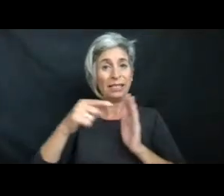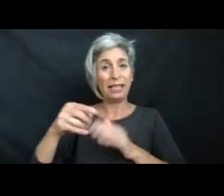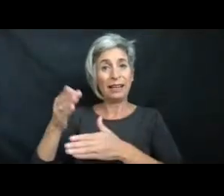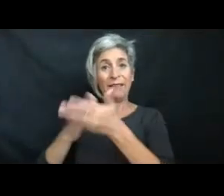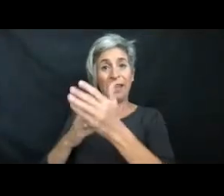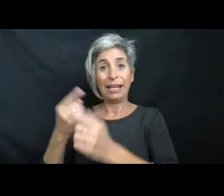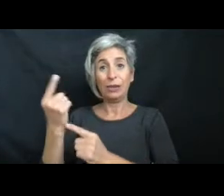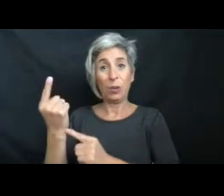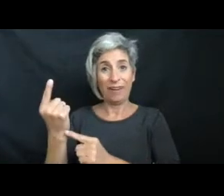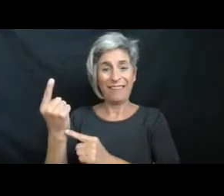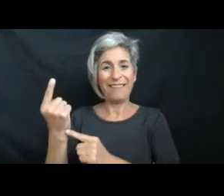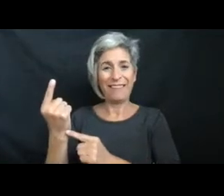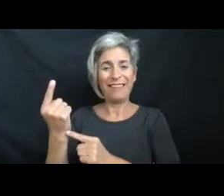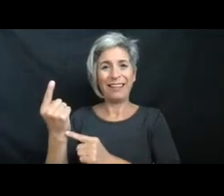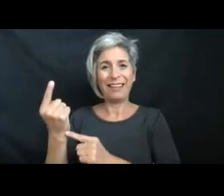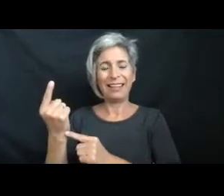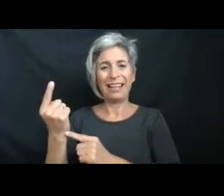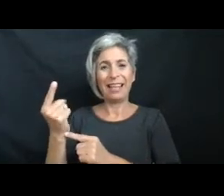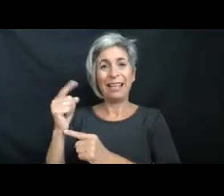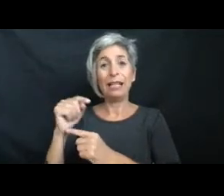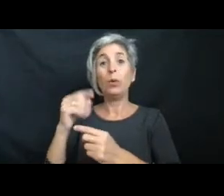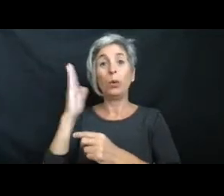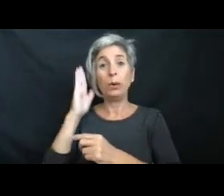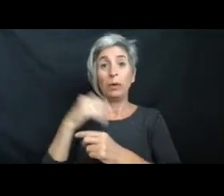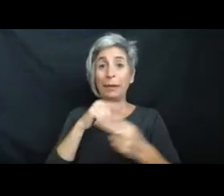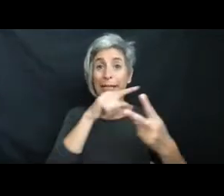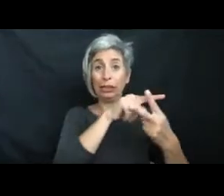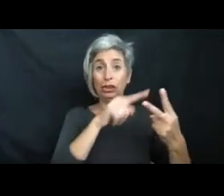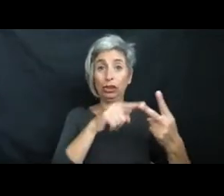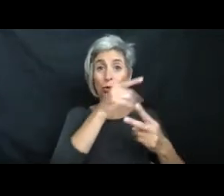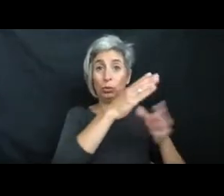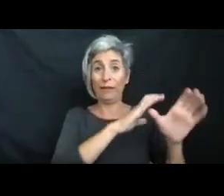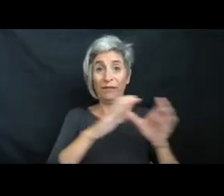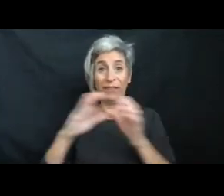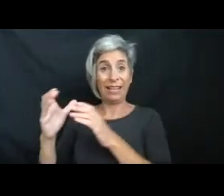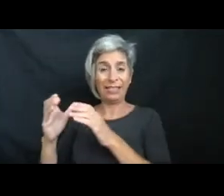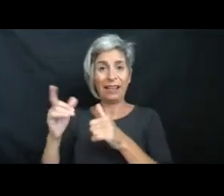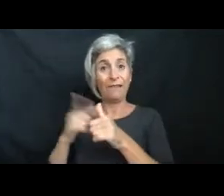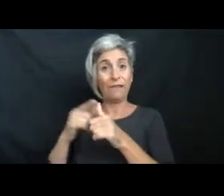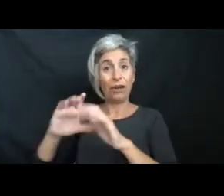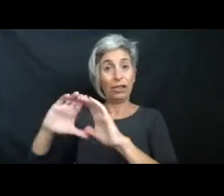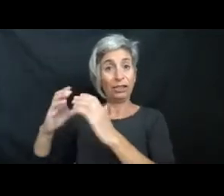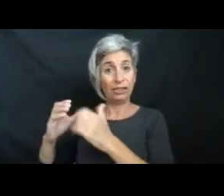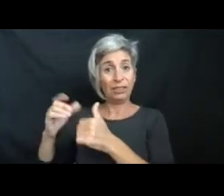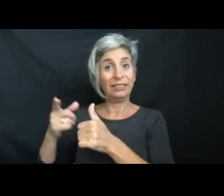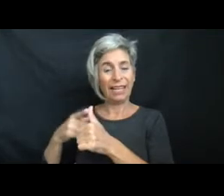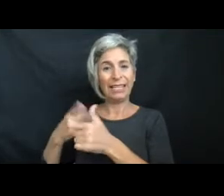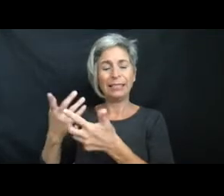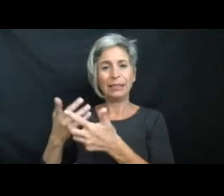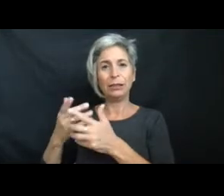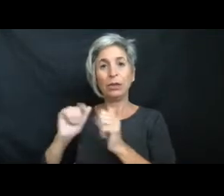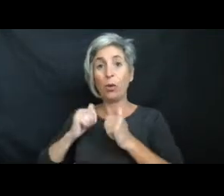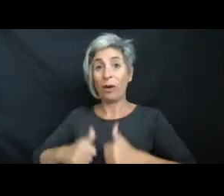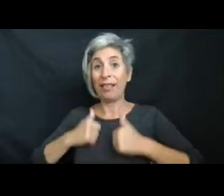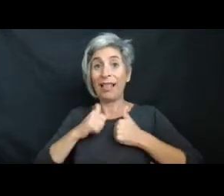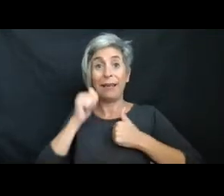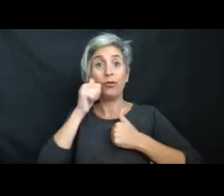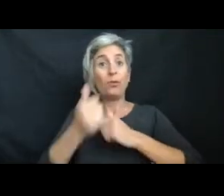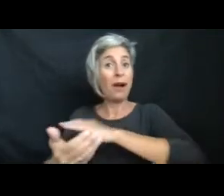one. This is a 2-phase project. Our first phase, which will be going live tomorrow